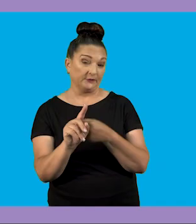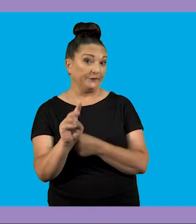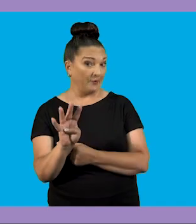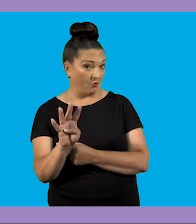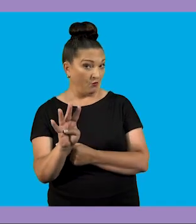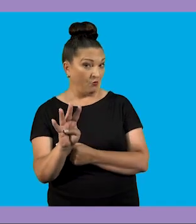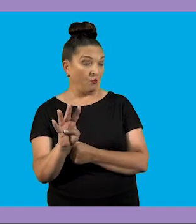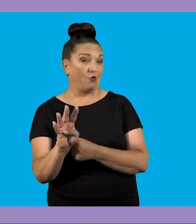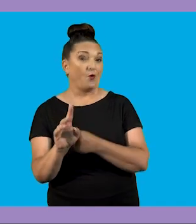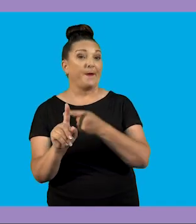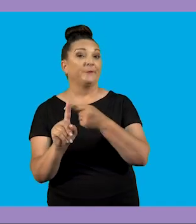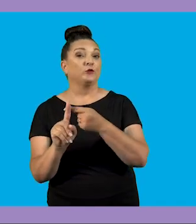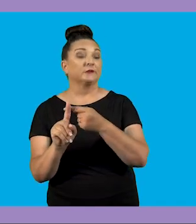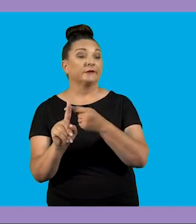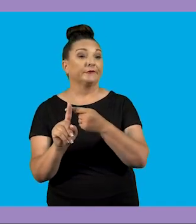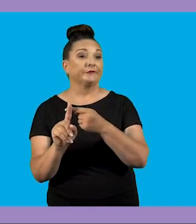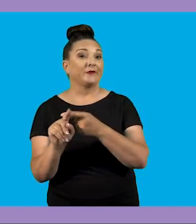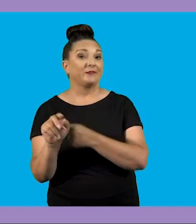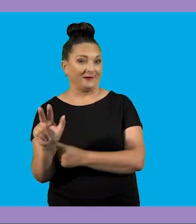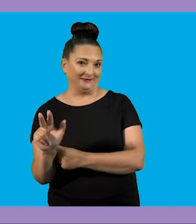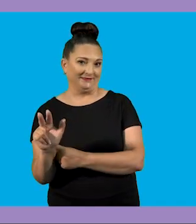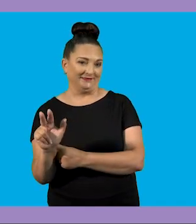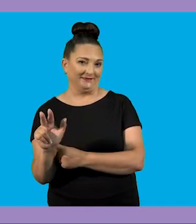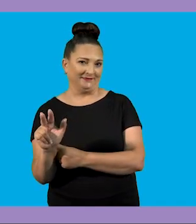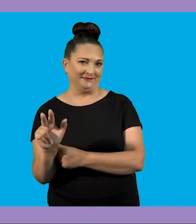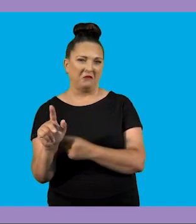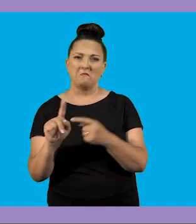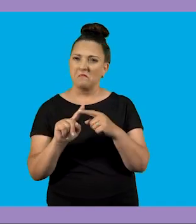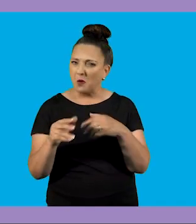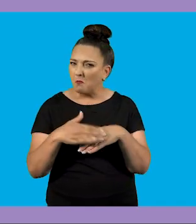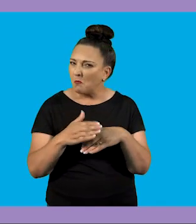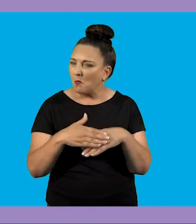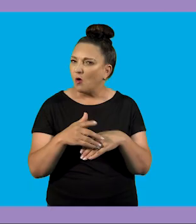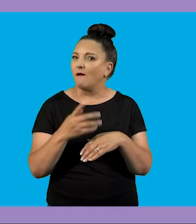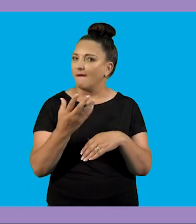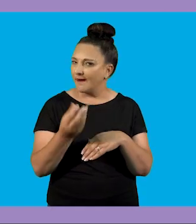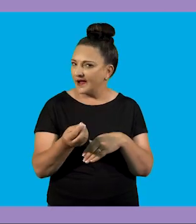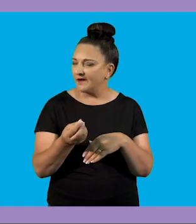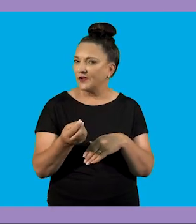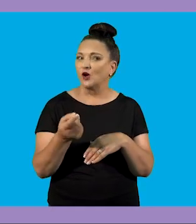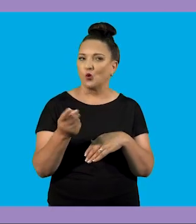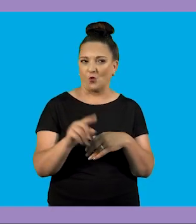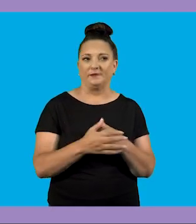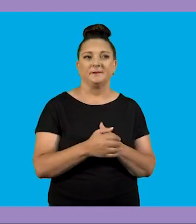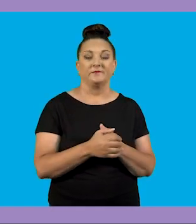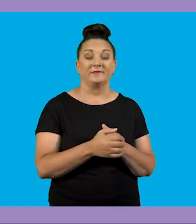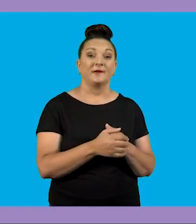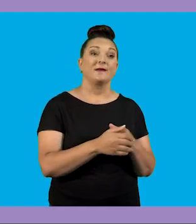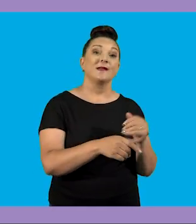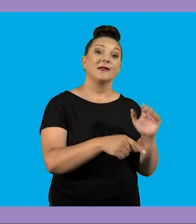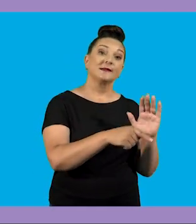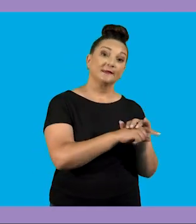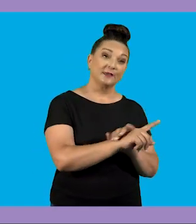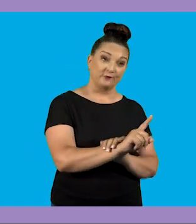positive 4, and of course a positive 8. But in addition to these, we also have